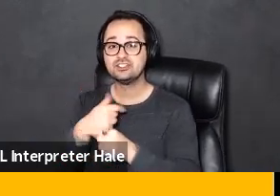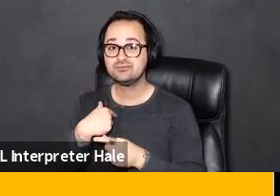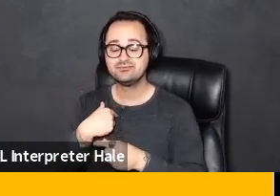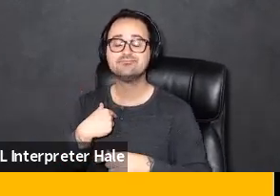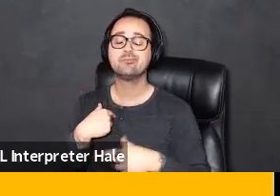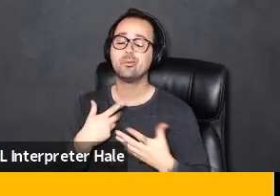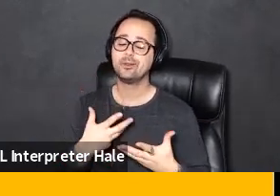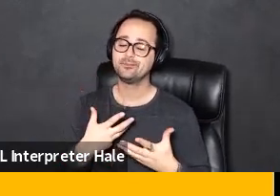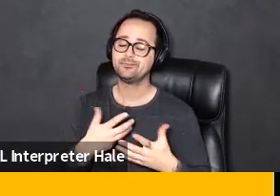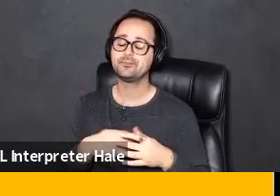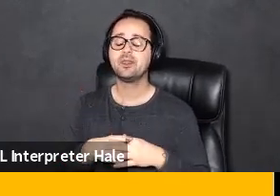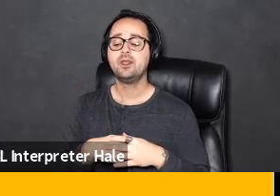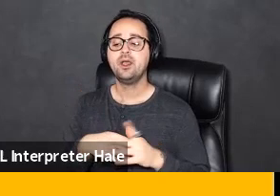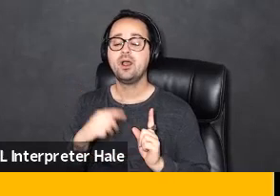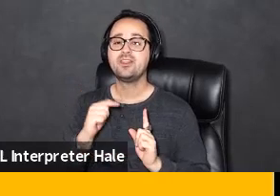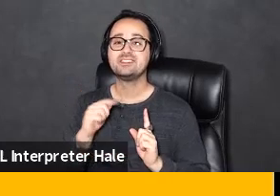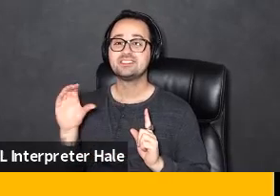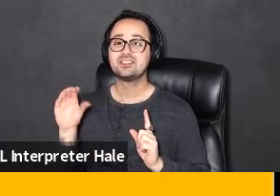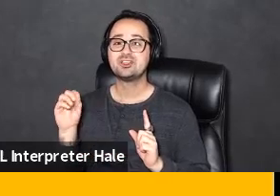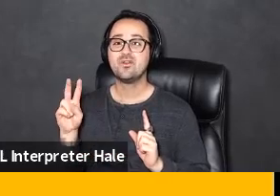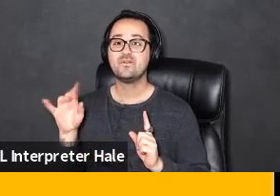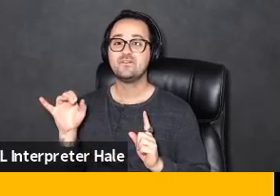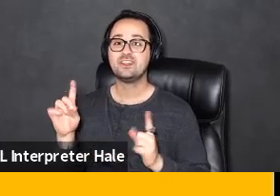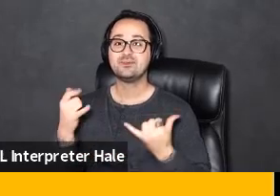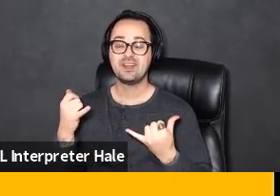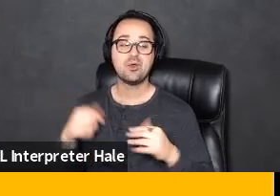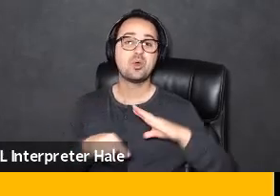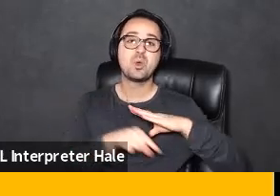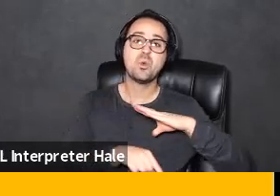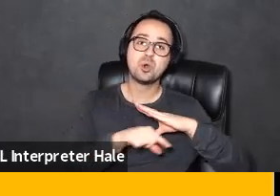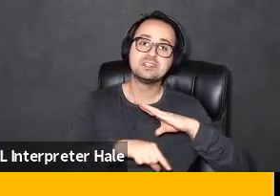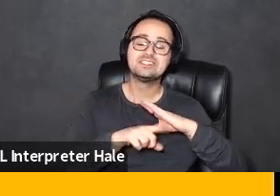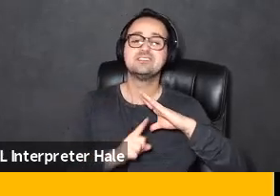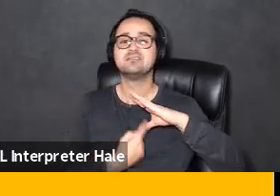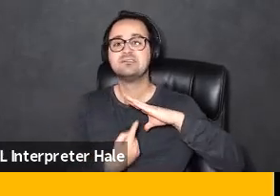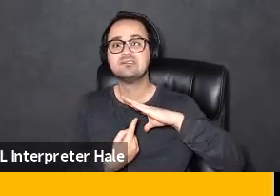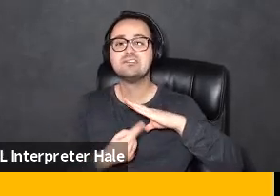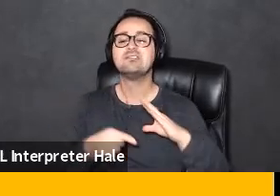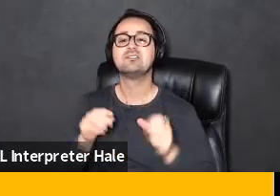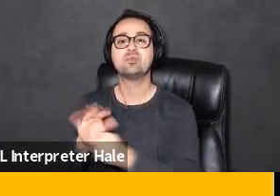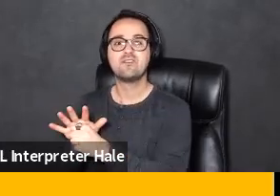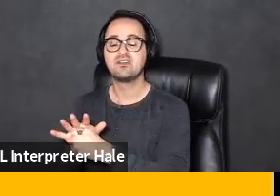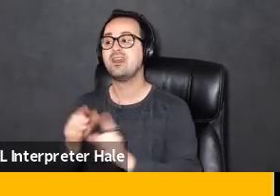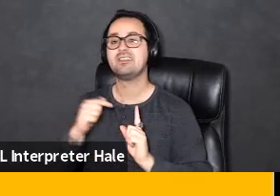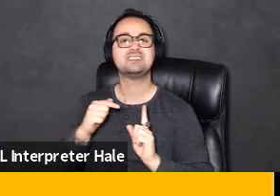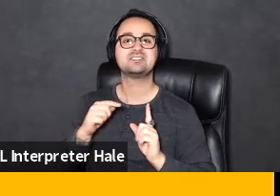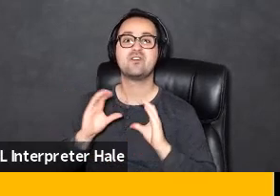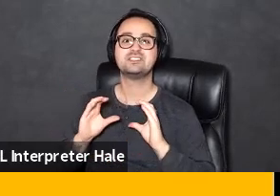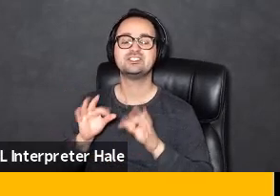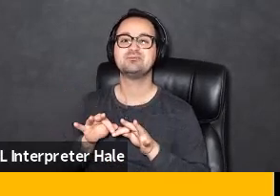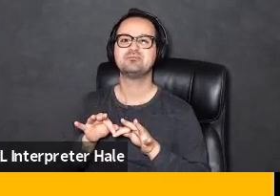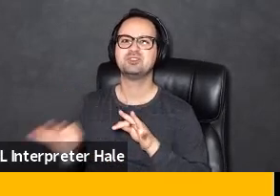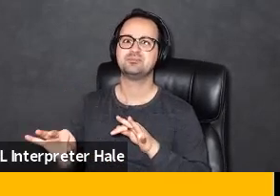Well, this is a COVID world. Between quarantine and COVID, that conversation has been pushed back.